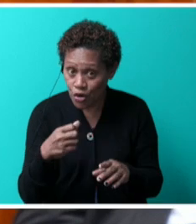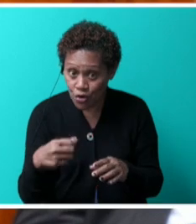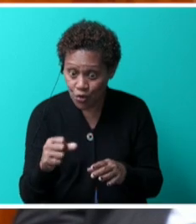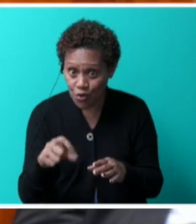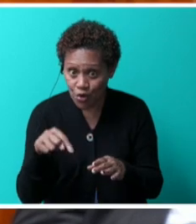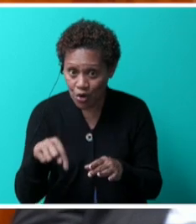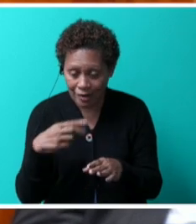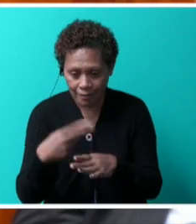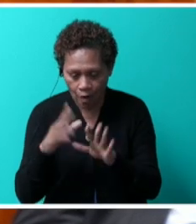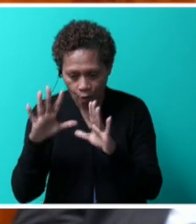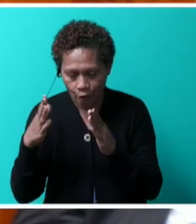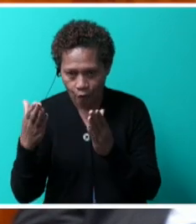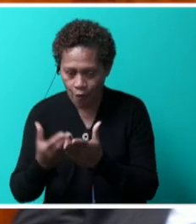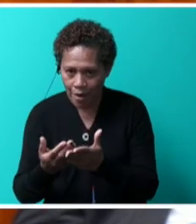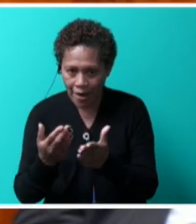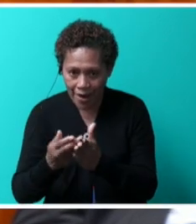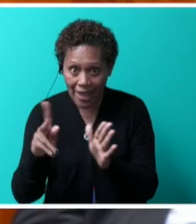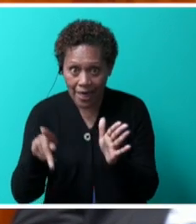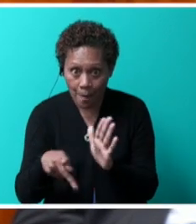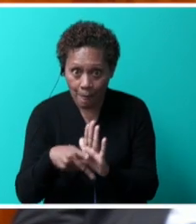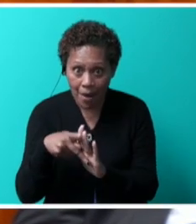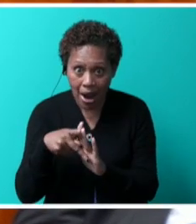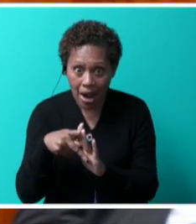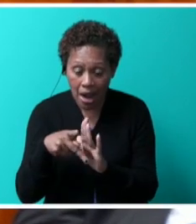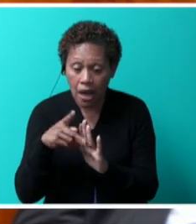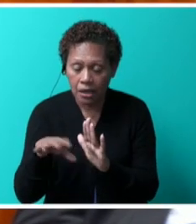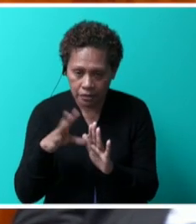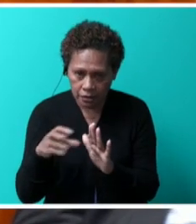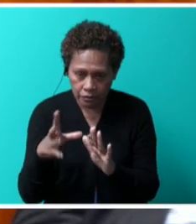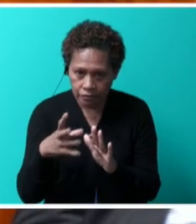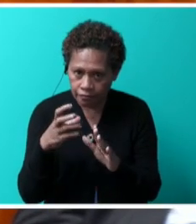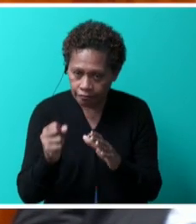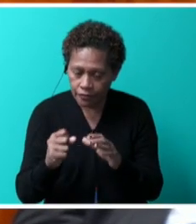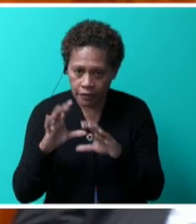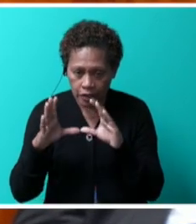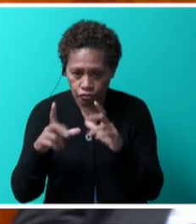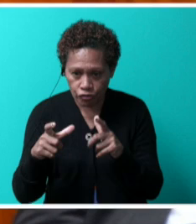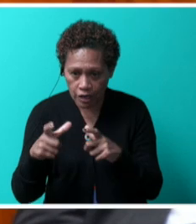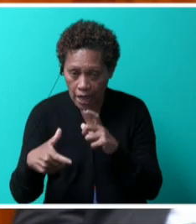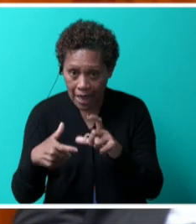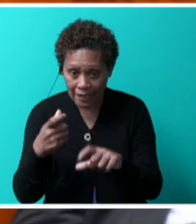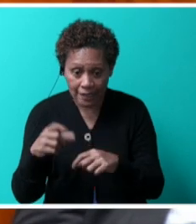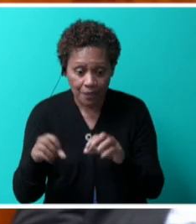global commodity price, climate-related shocks, and rising input costs.